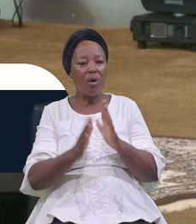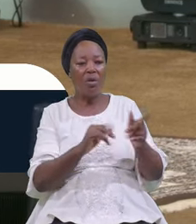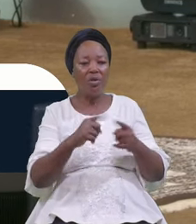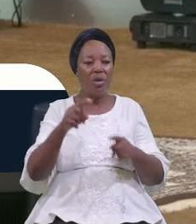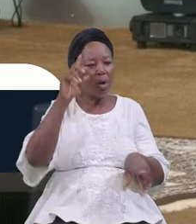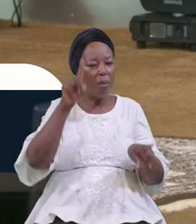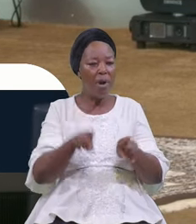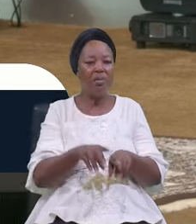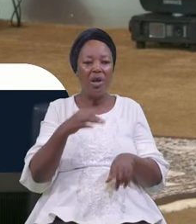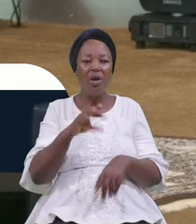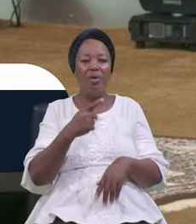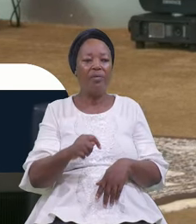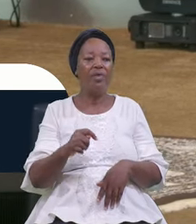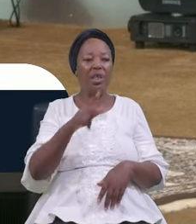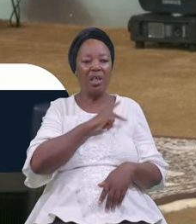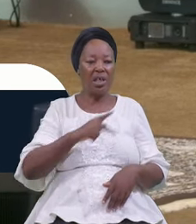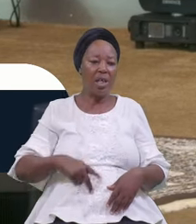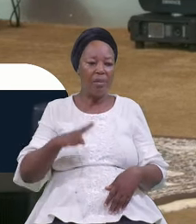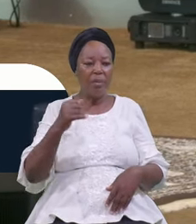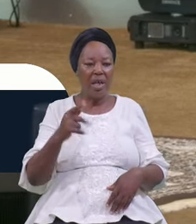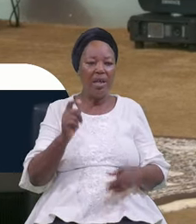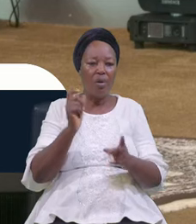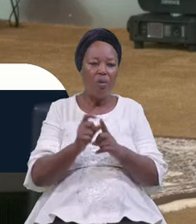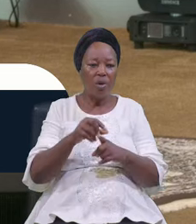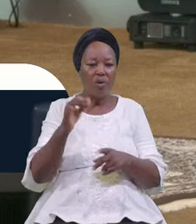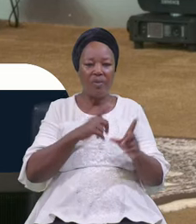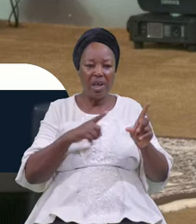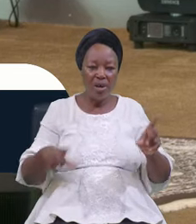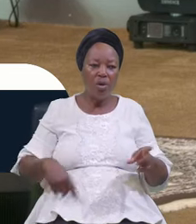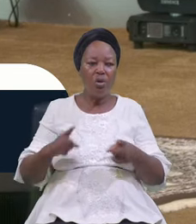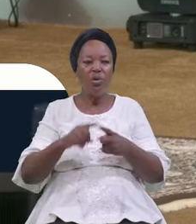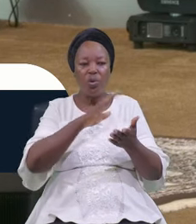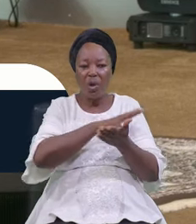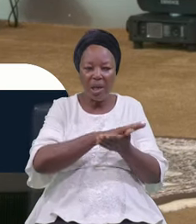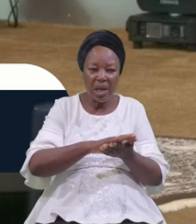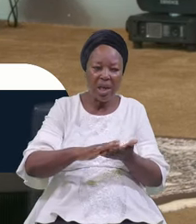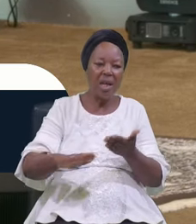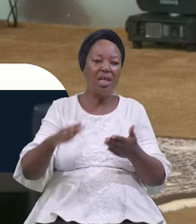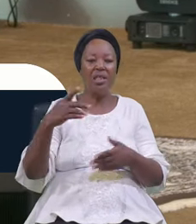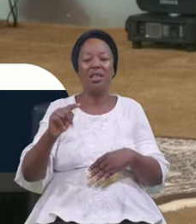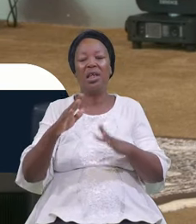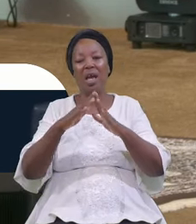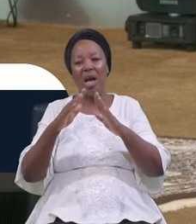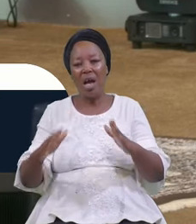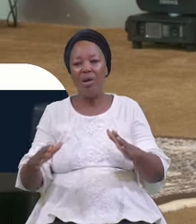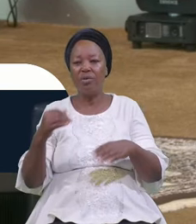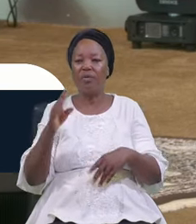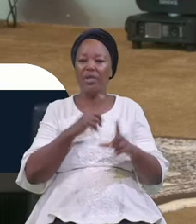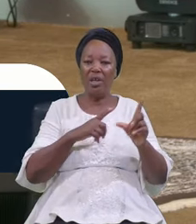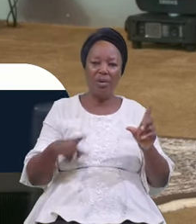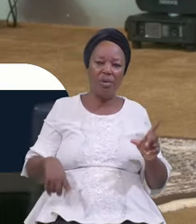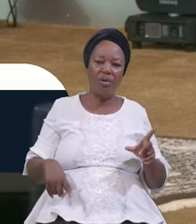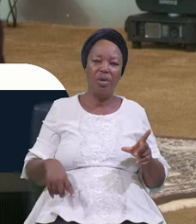commandment of the king by the words of the Lord to cleanse the house of the